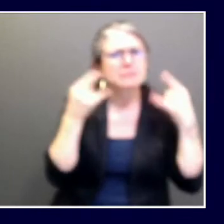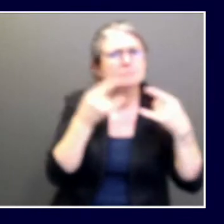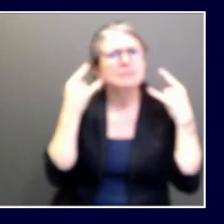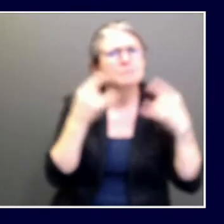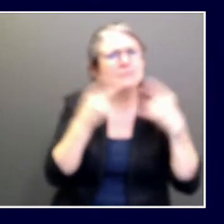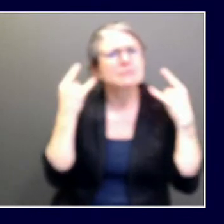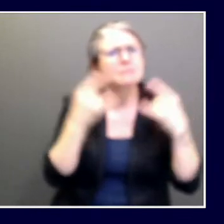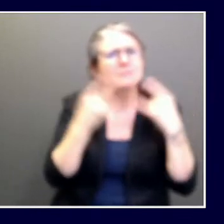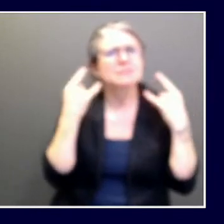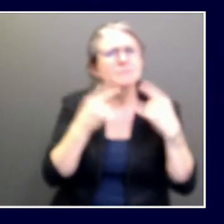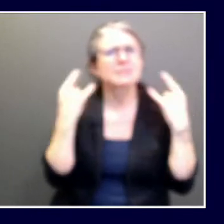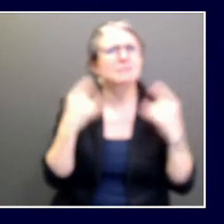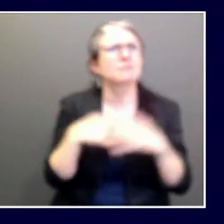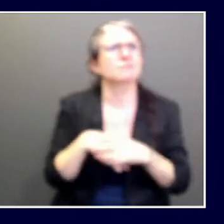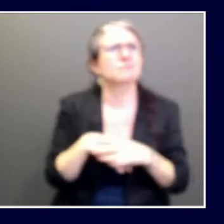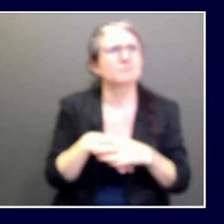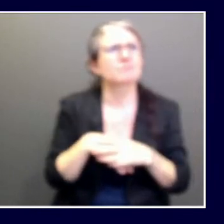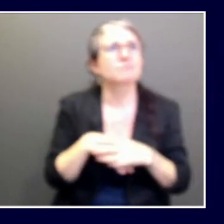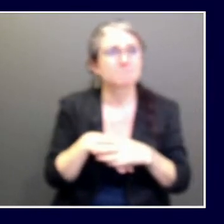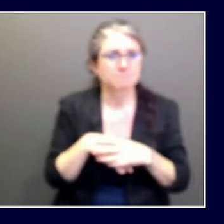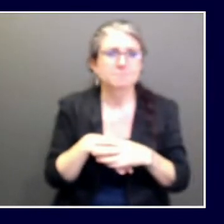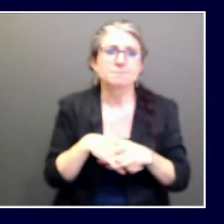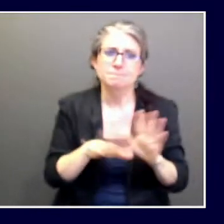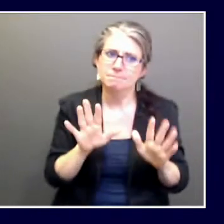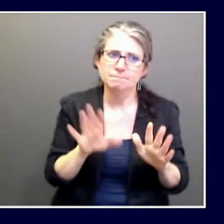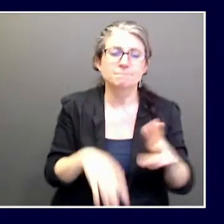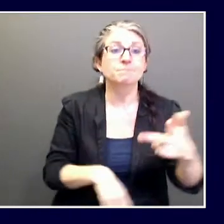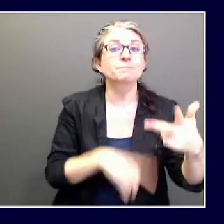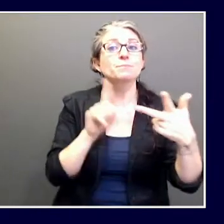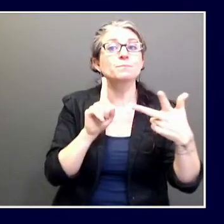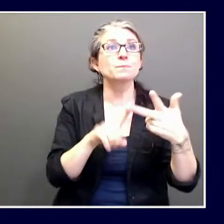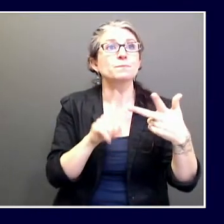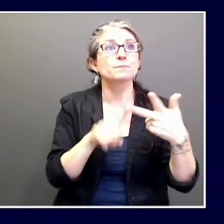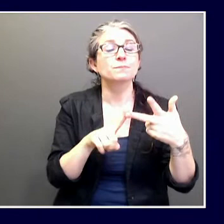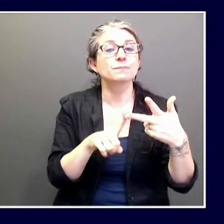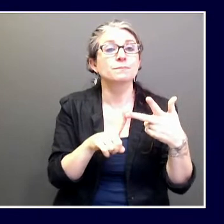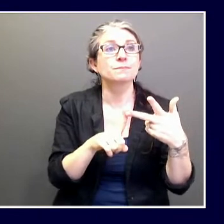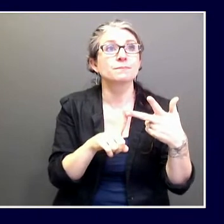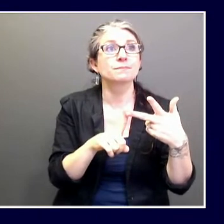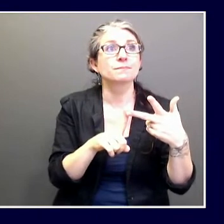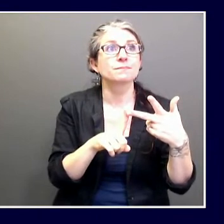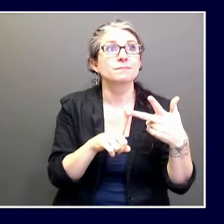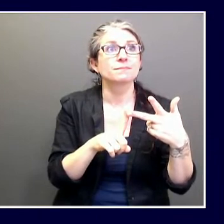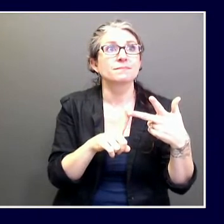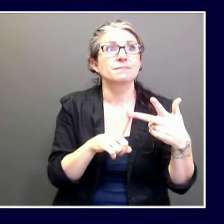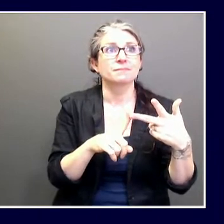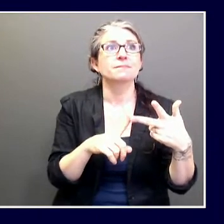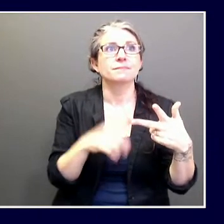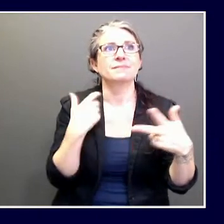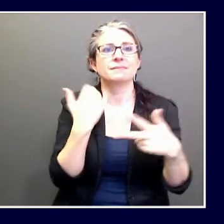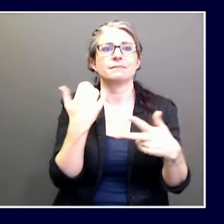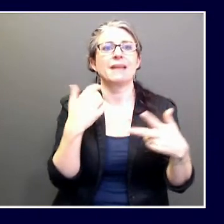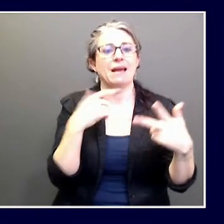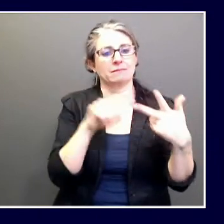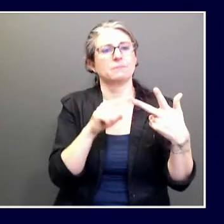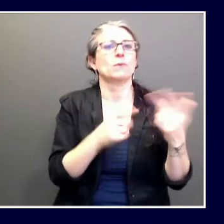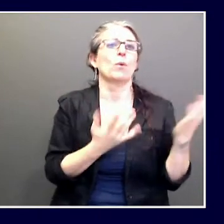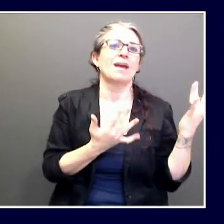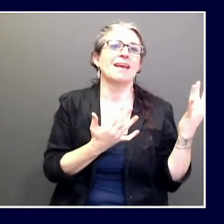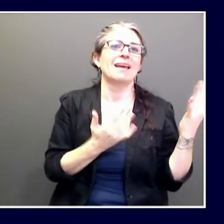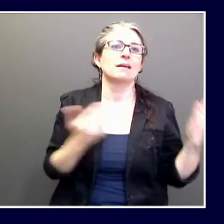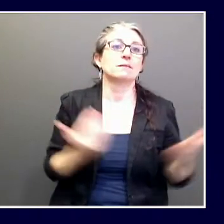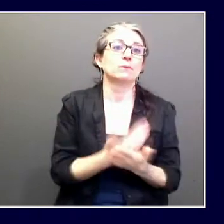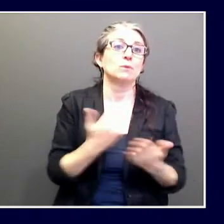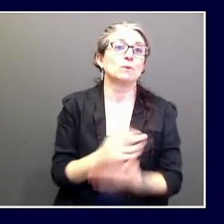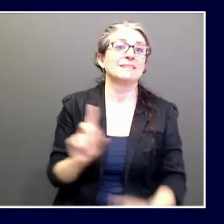Omicron. And finally, while we're waiting for the scientific process to unfold before our eyes, let's not forget